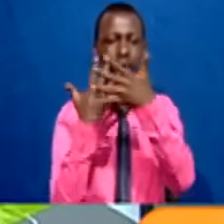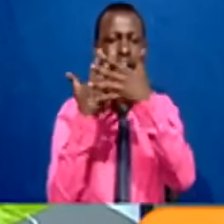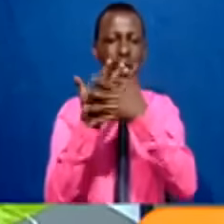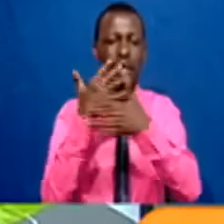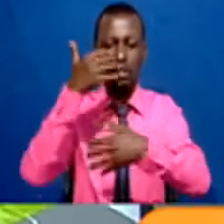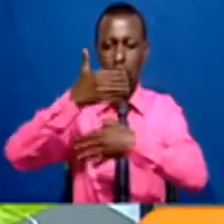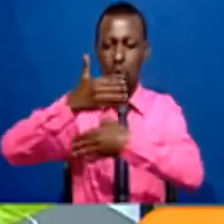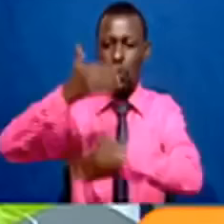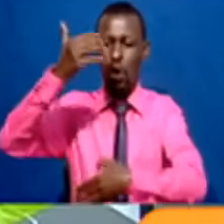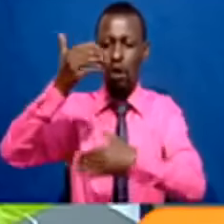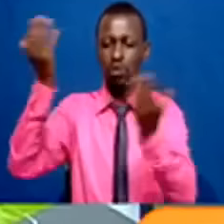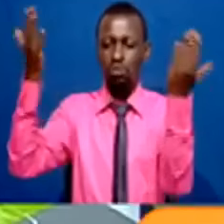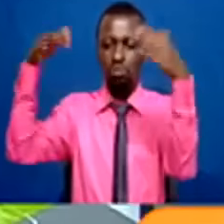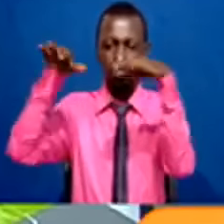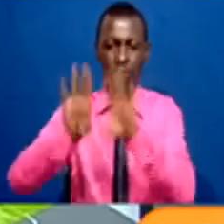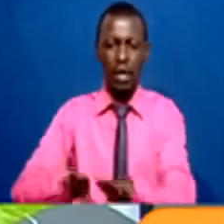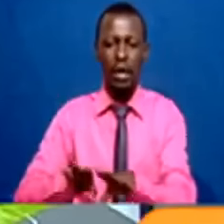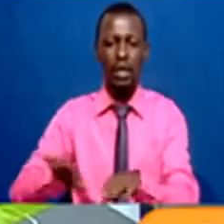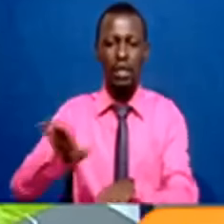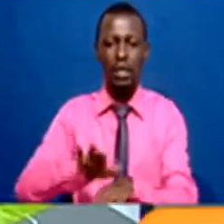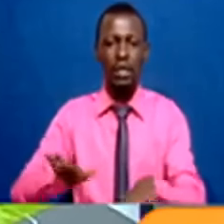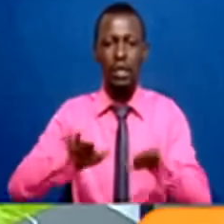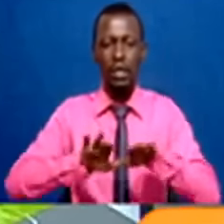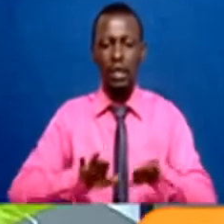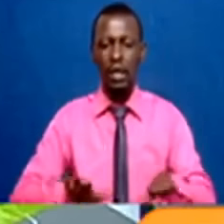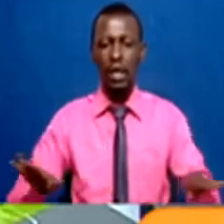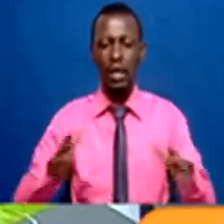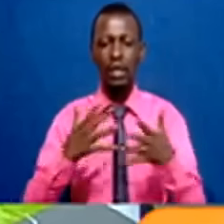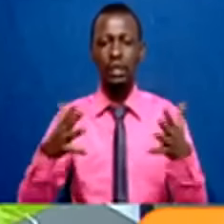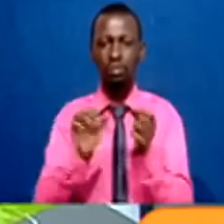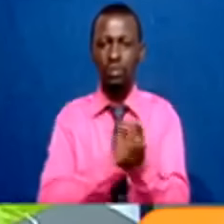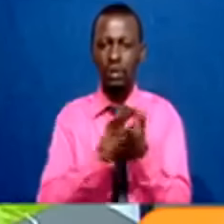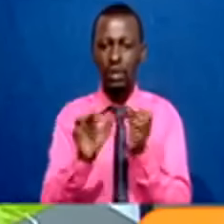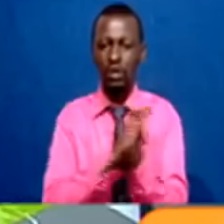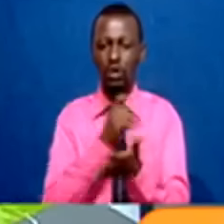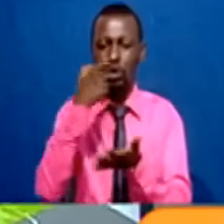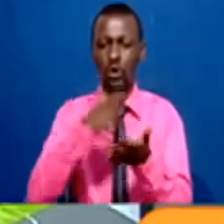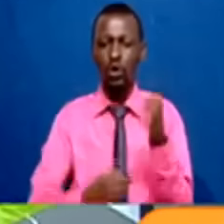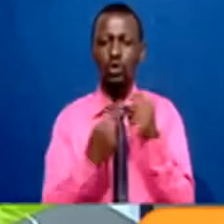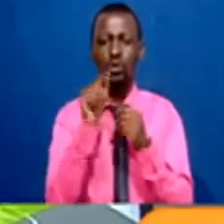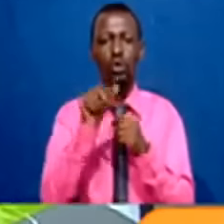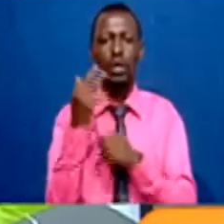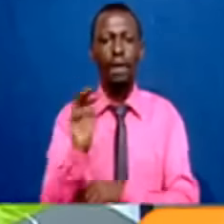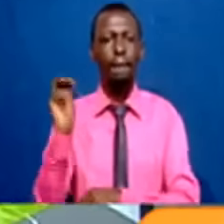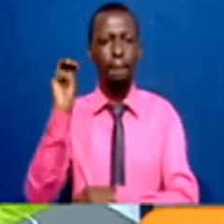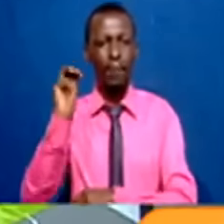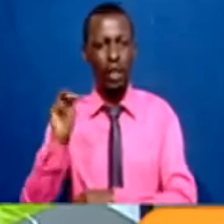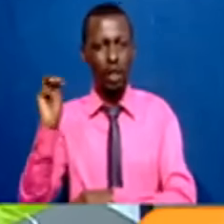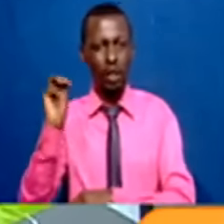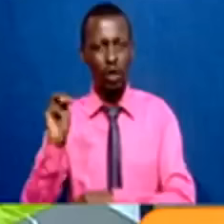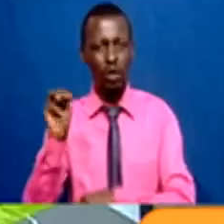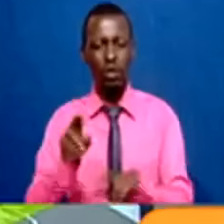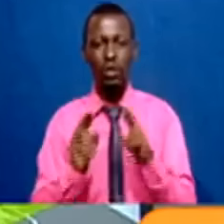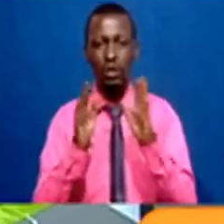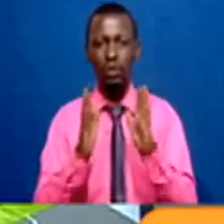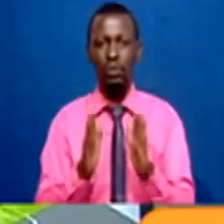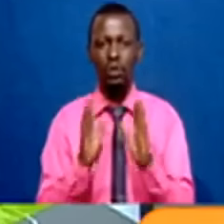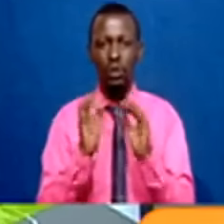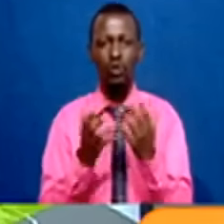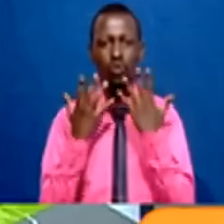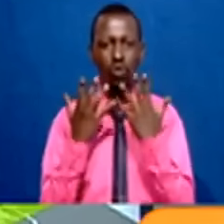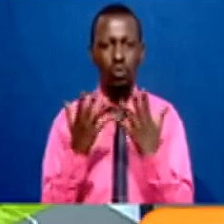rather wall, surrounding the land and destroying property worth 2.3 million shillings. Laura Otieno with